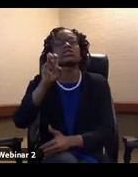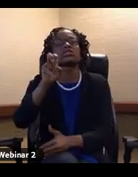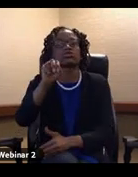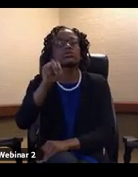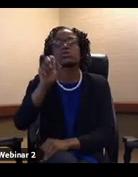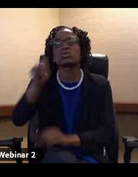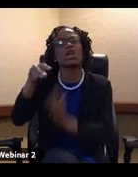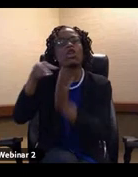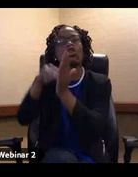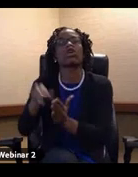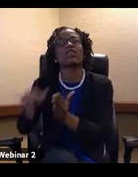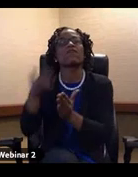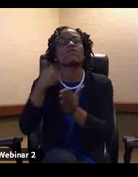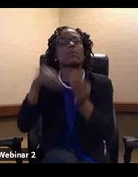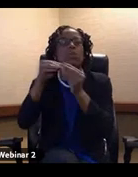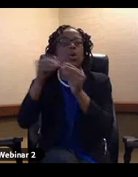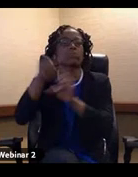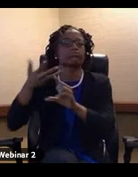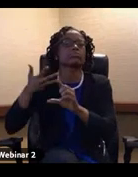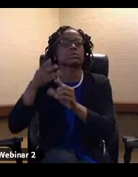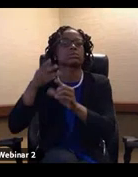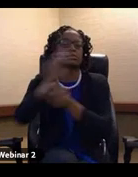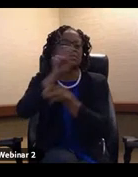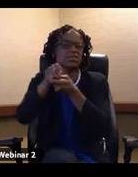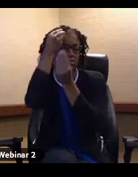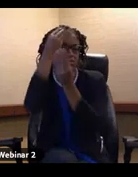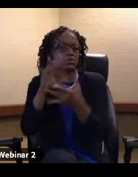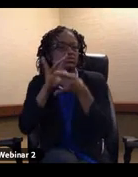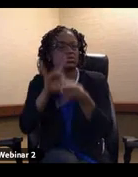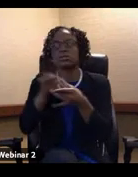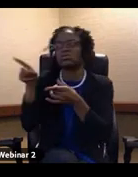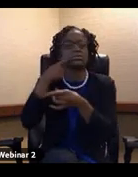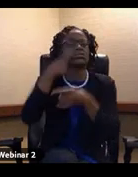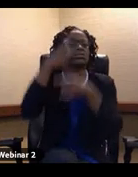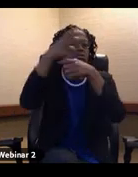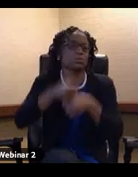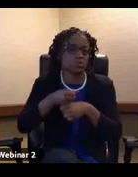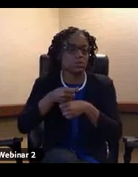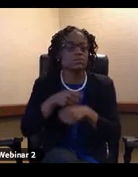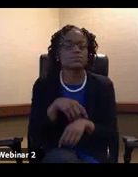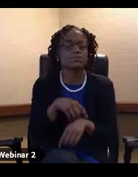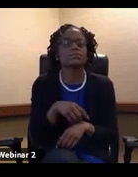the solicitation for the actual level of detail and specific information. I'm just summarizing here.